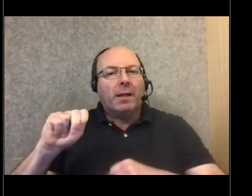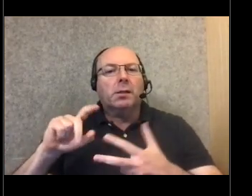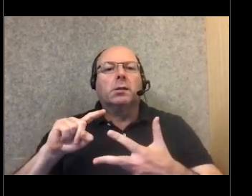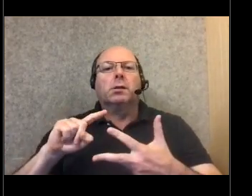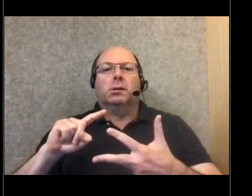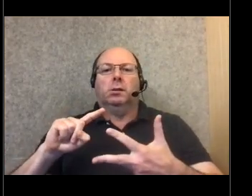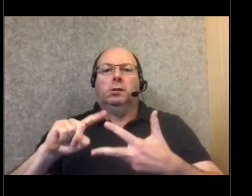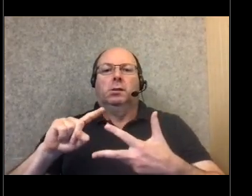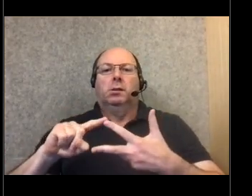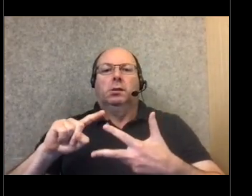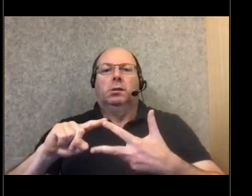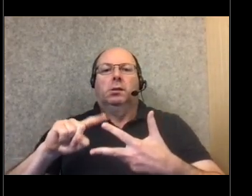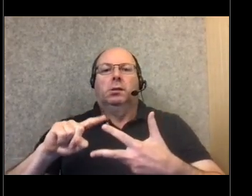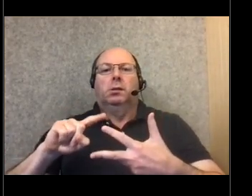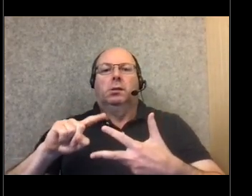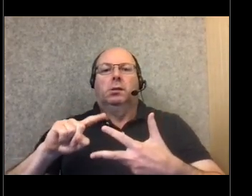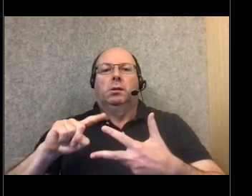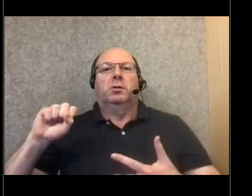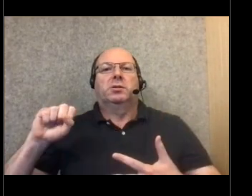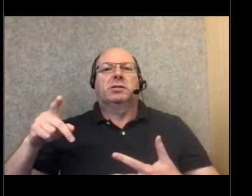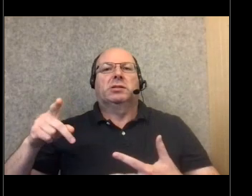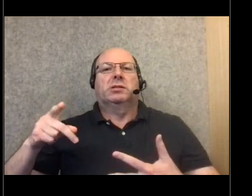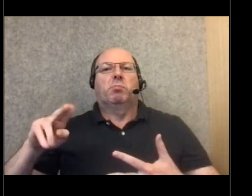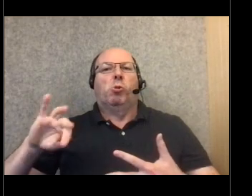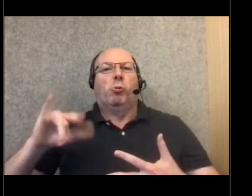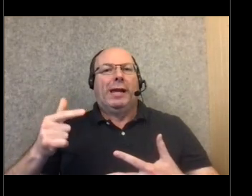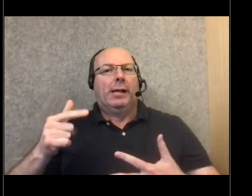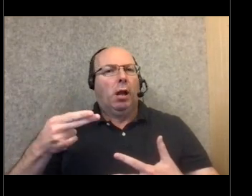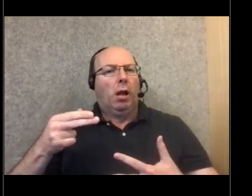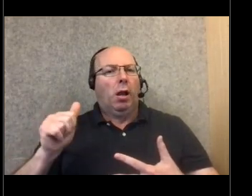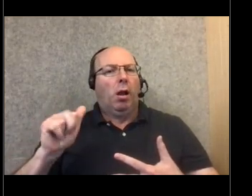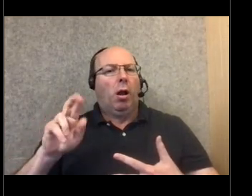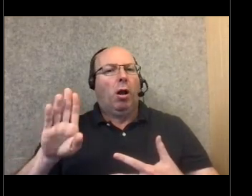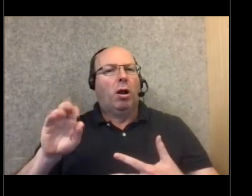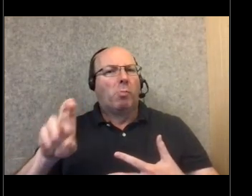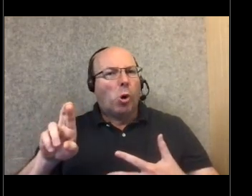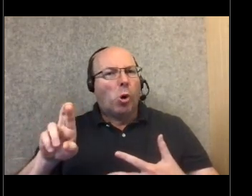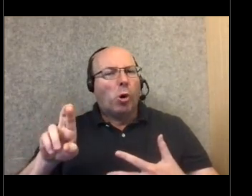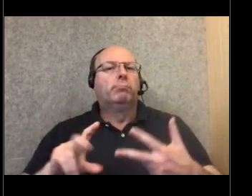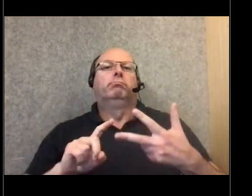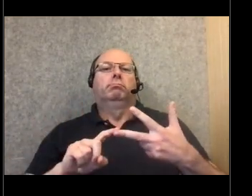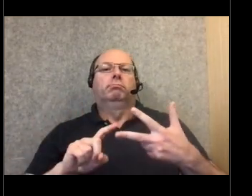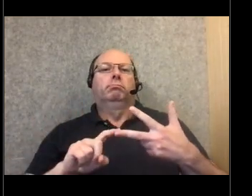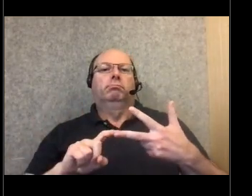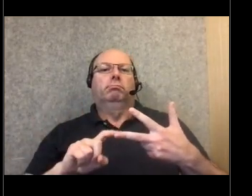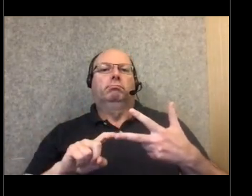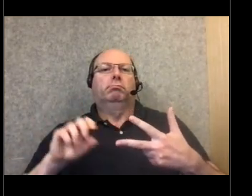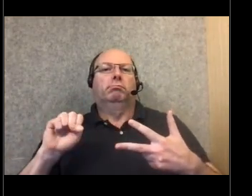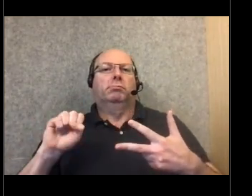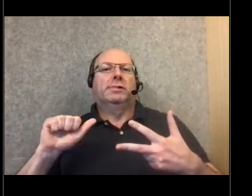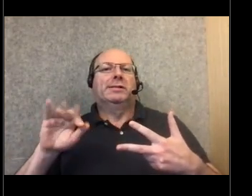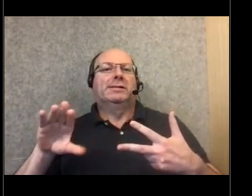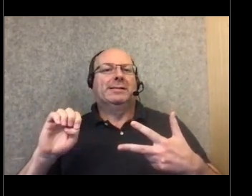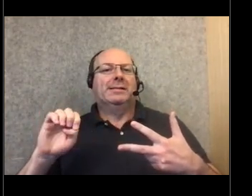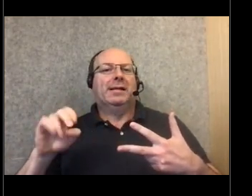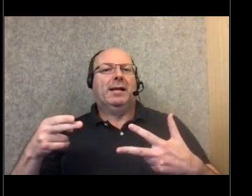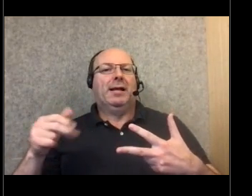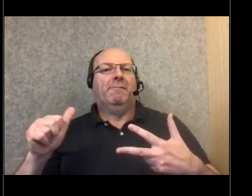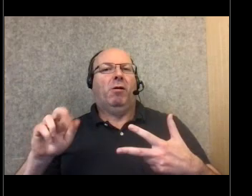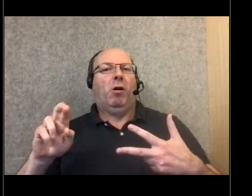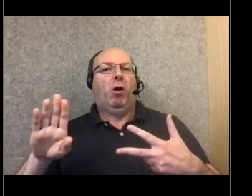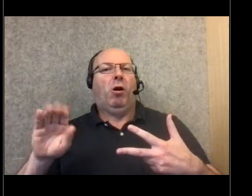second answer selection is a spring harbor. And the third answer selection is